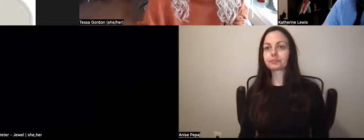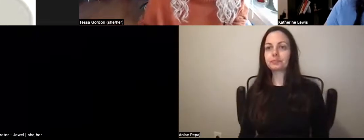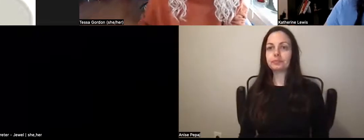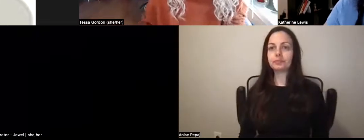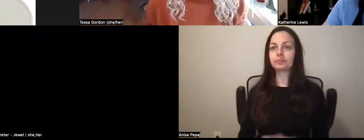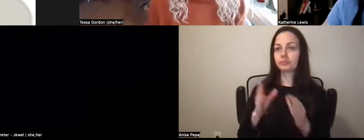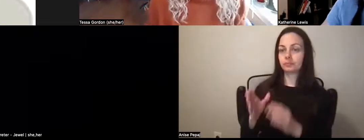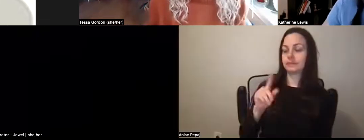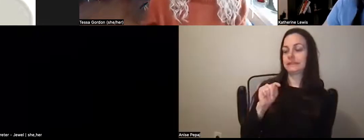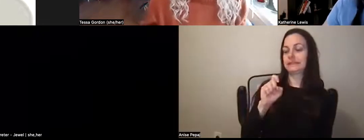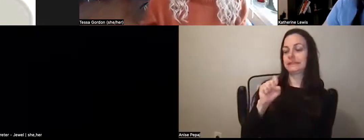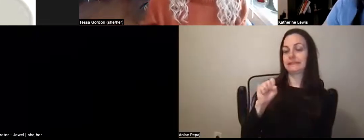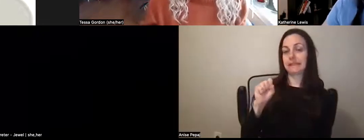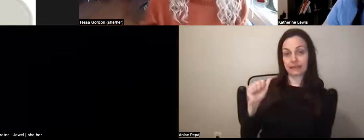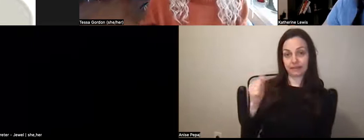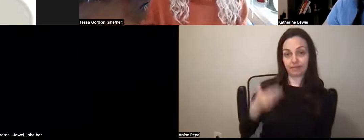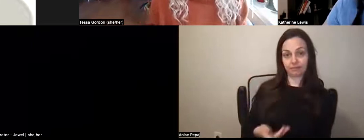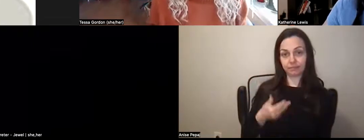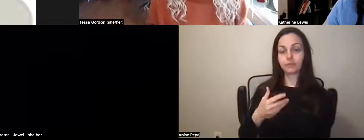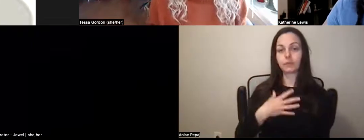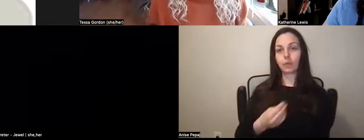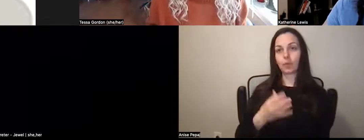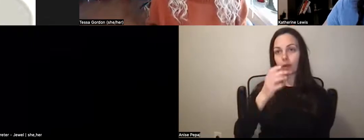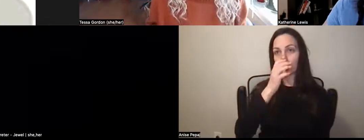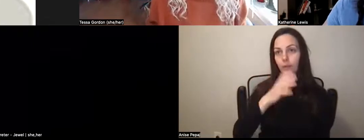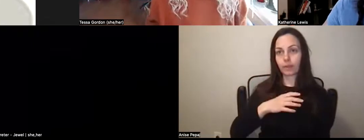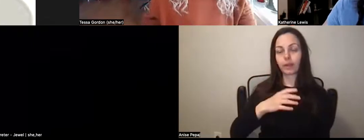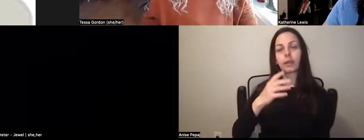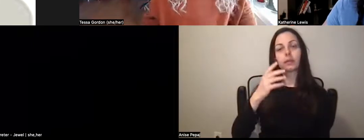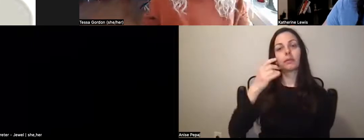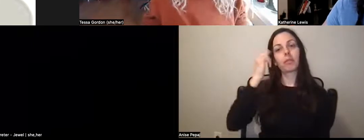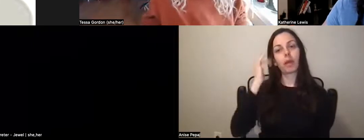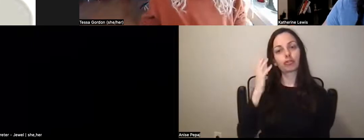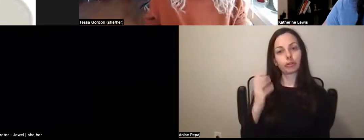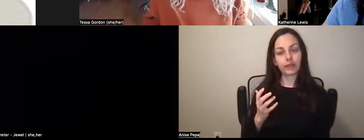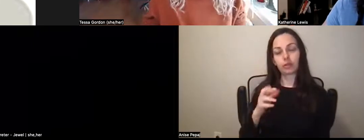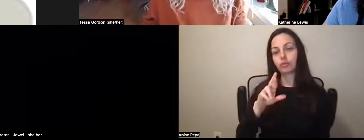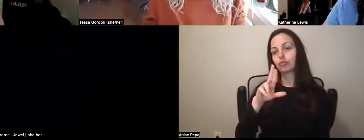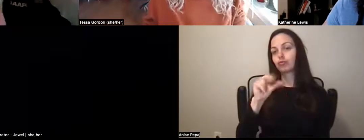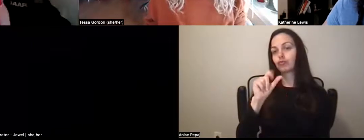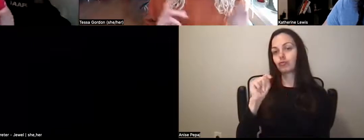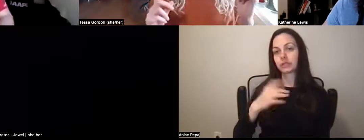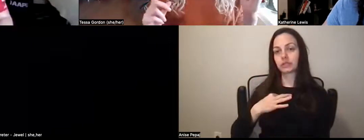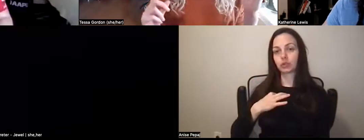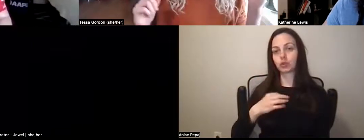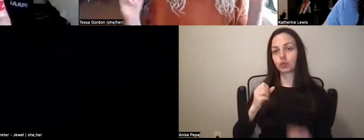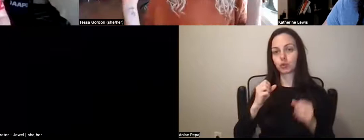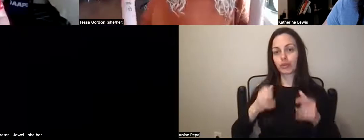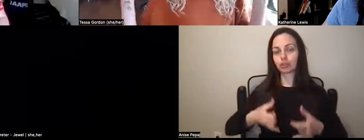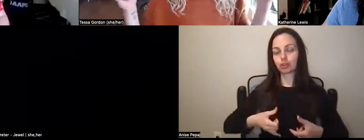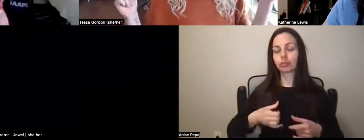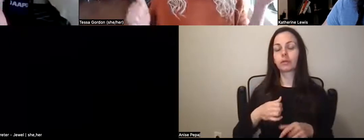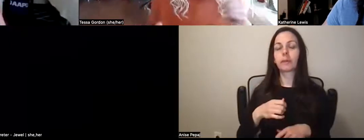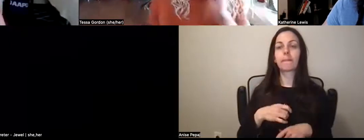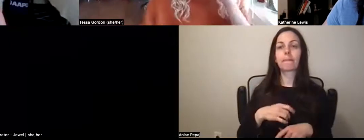I'm Tessa, and I'm a white woman, blonde curly hair, rust-colored sweatshirt, background